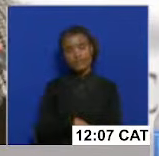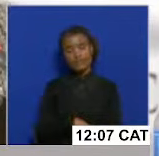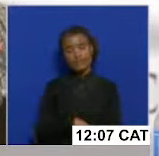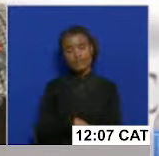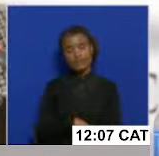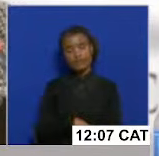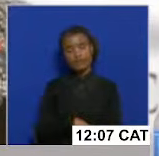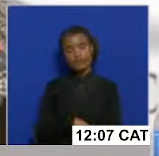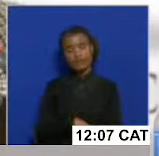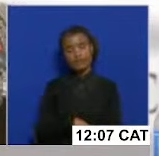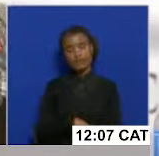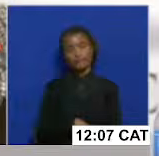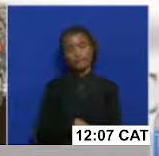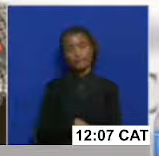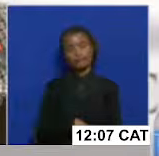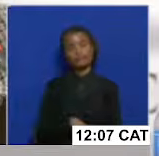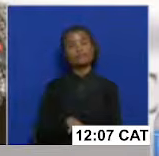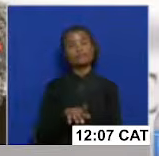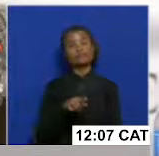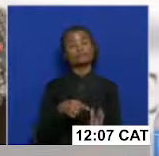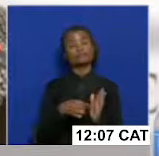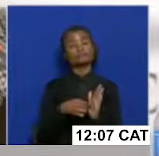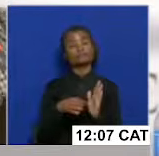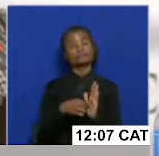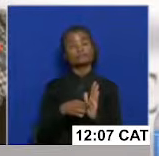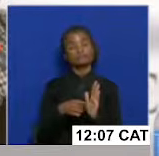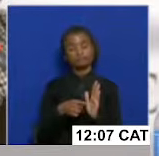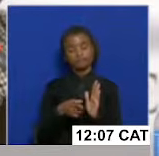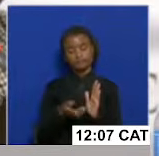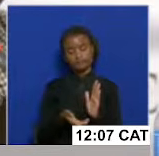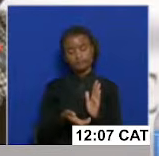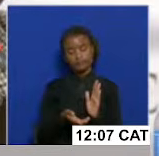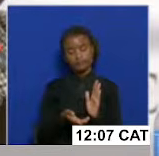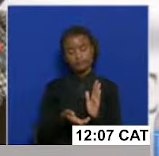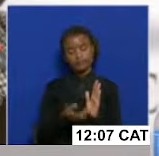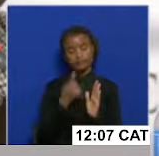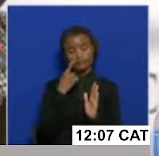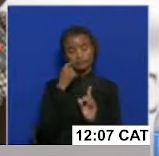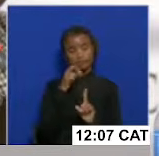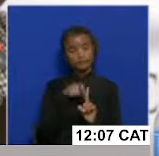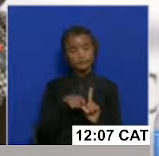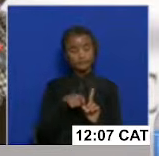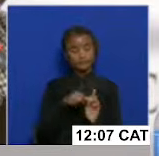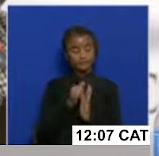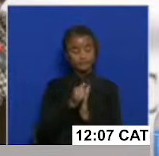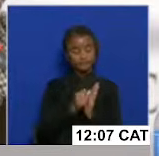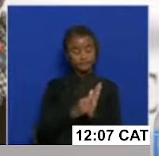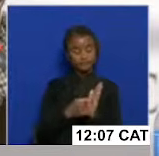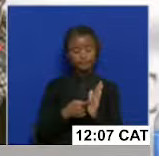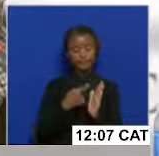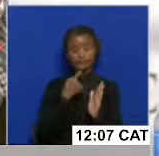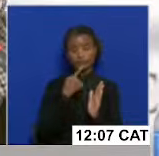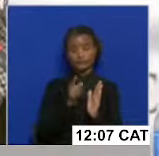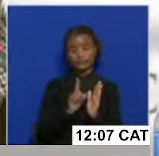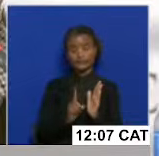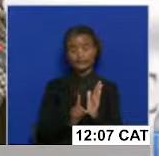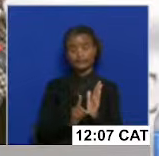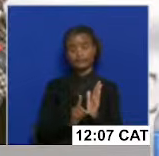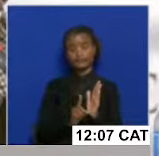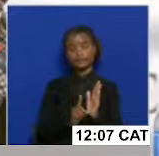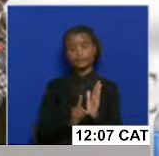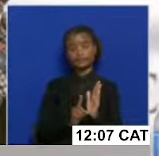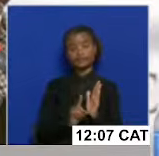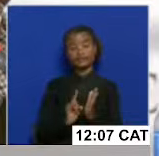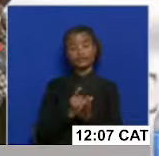You indicate in your witness statement that these are your chats. This is your